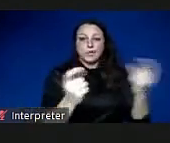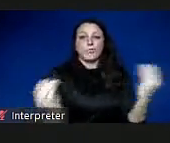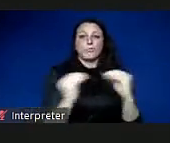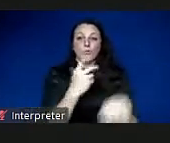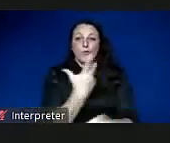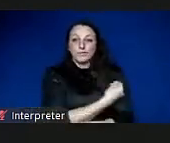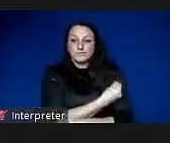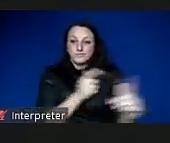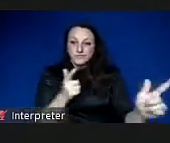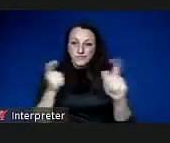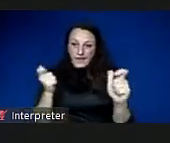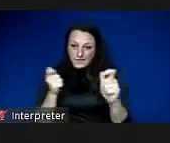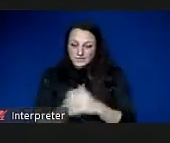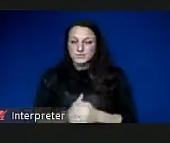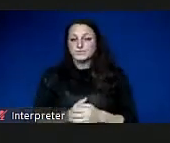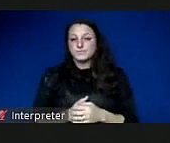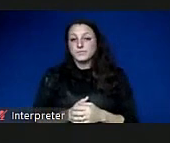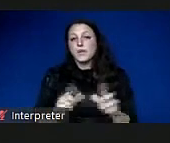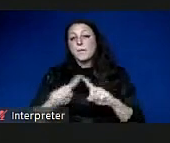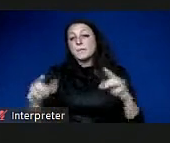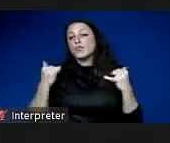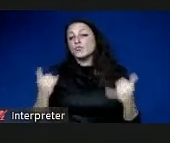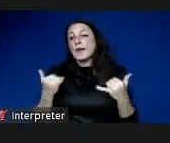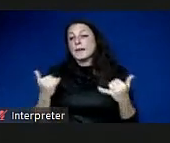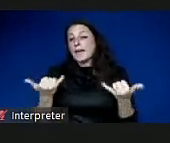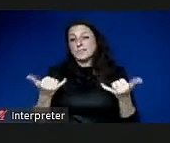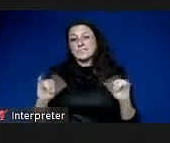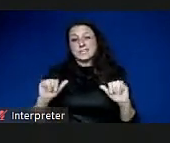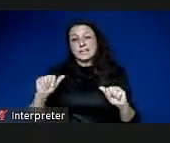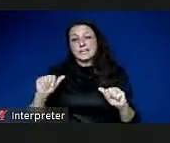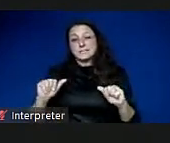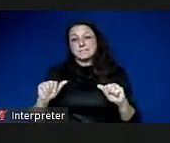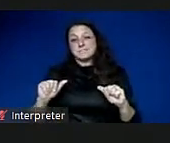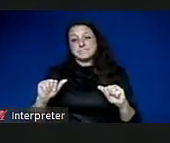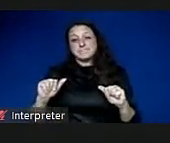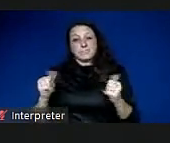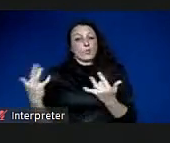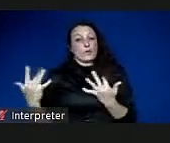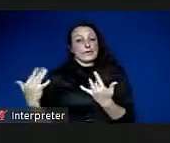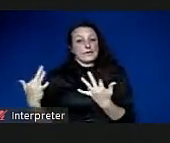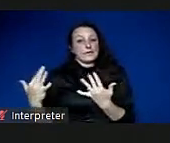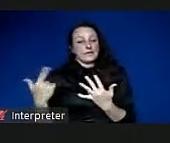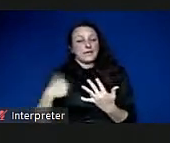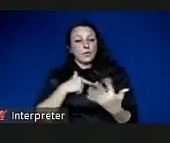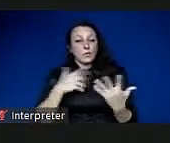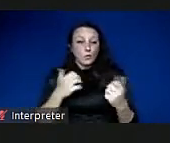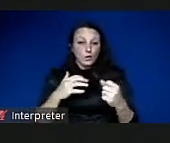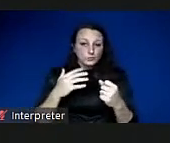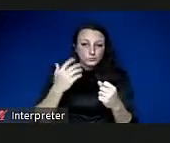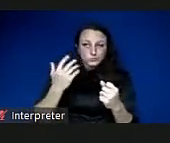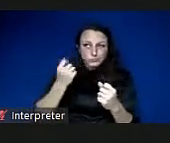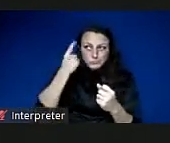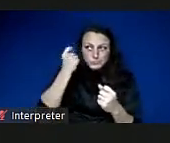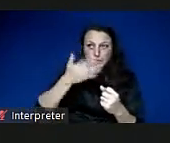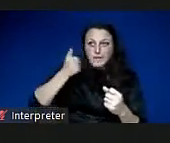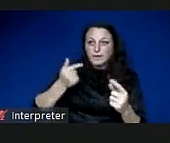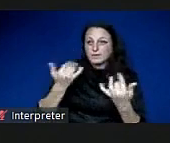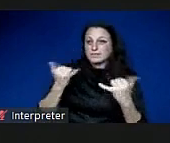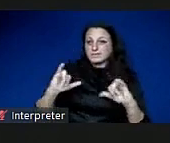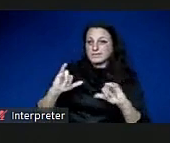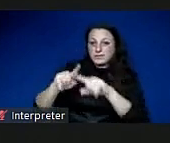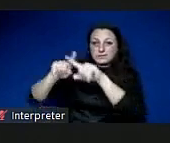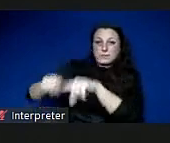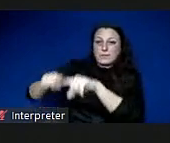faster timeline. But at this point, we still are waiting to understand, and we are still fully dependent on that federal vaccine